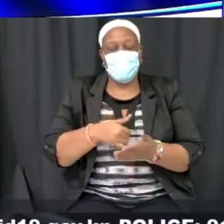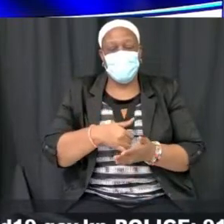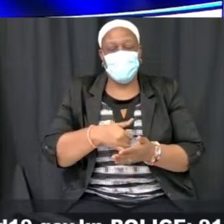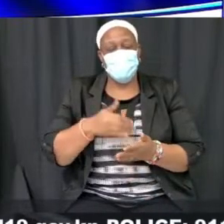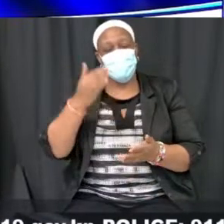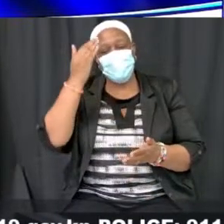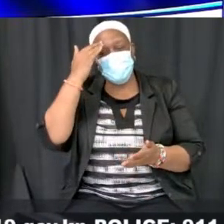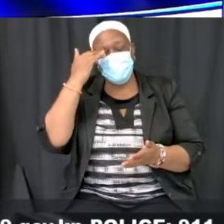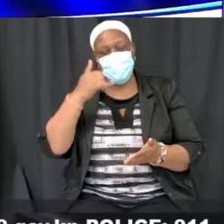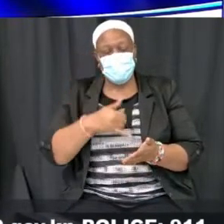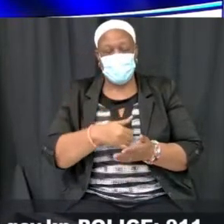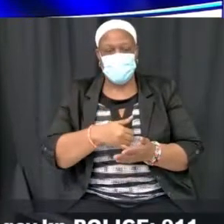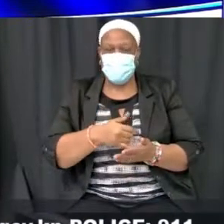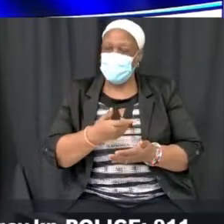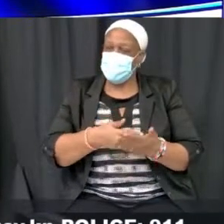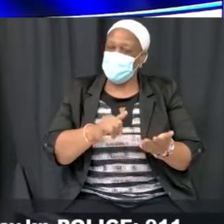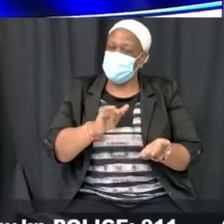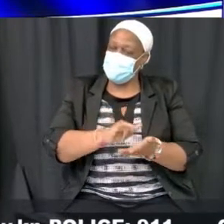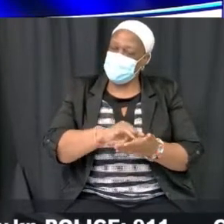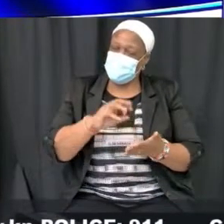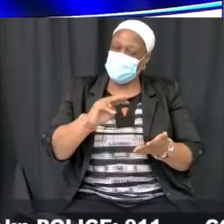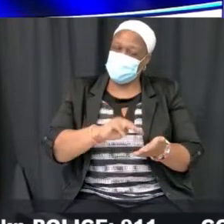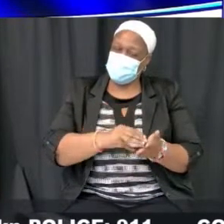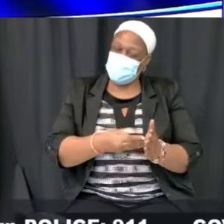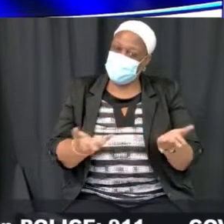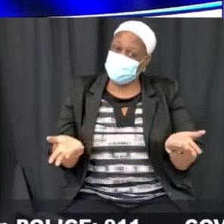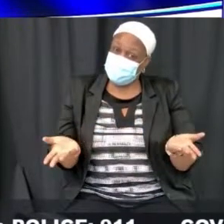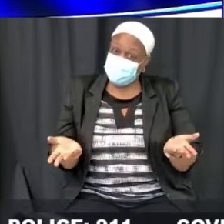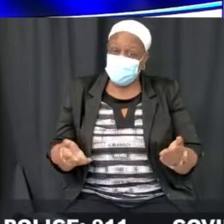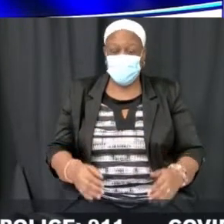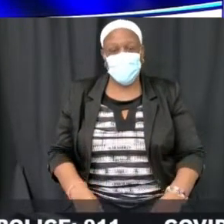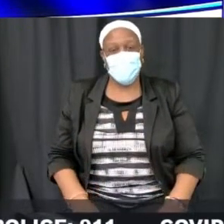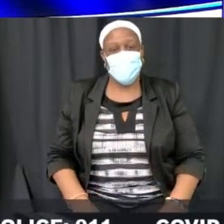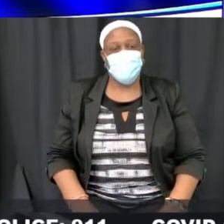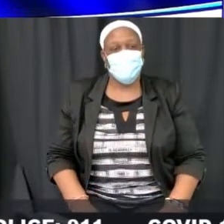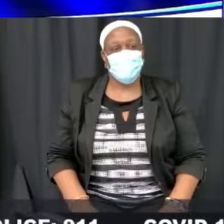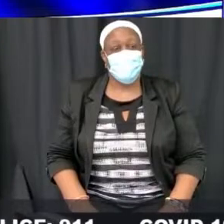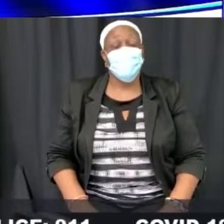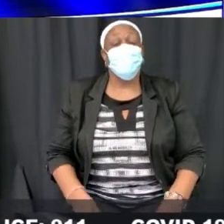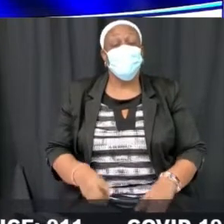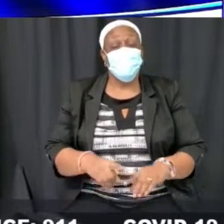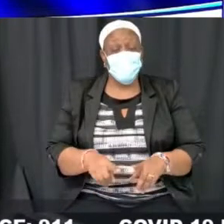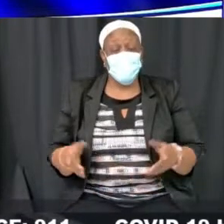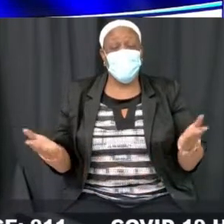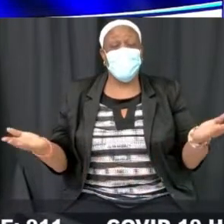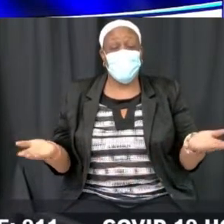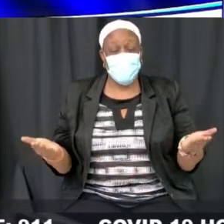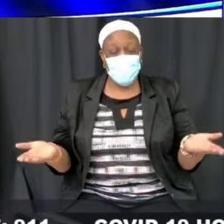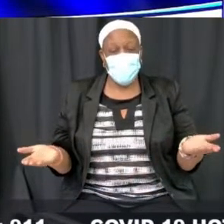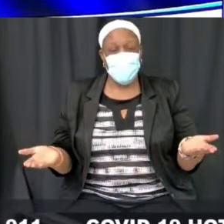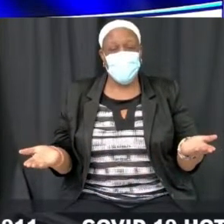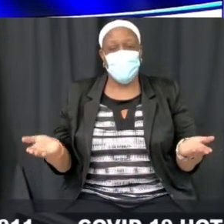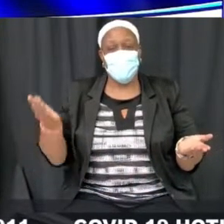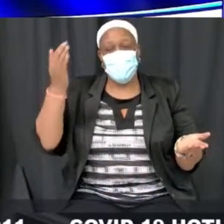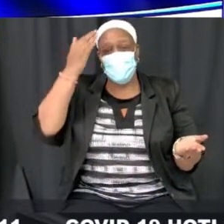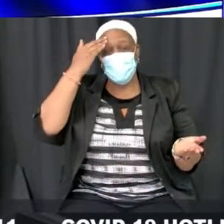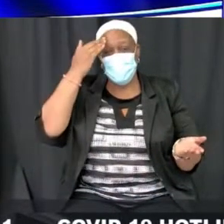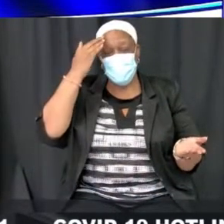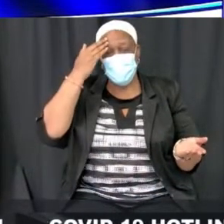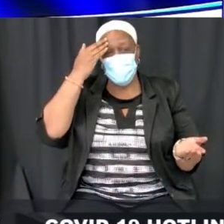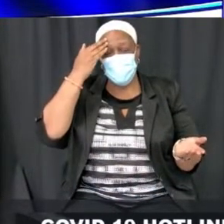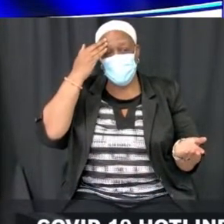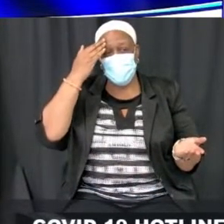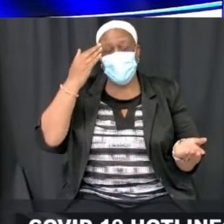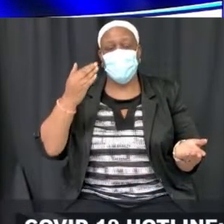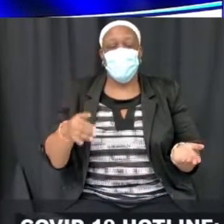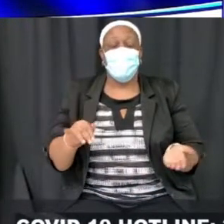Clearly, we in the Federation would have over the past year witnessed firsthand, up close